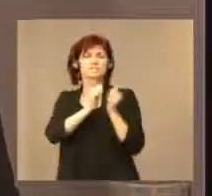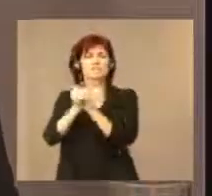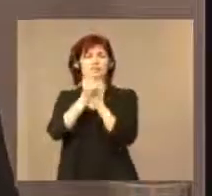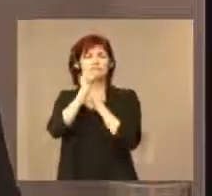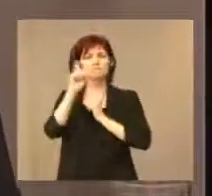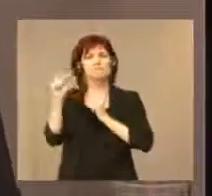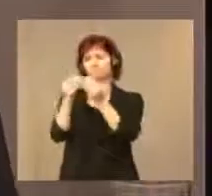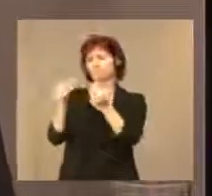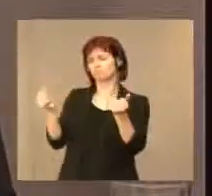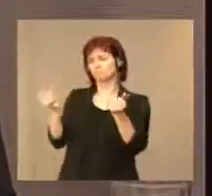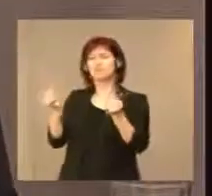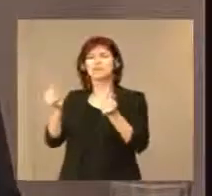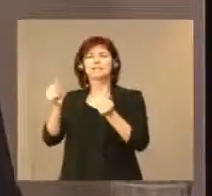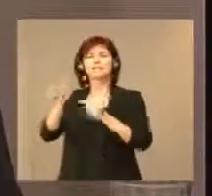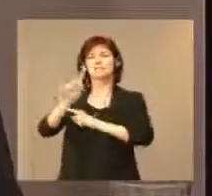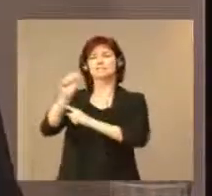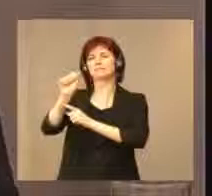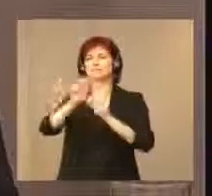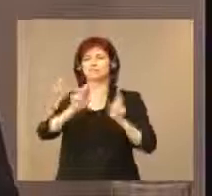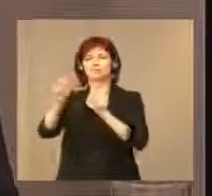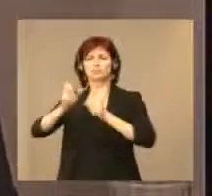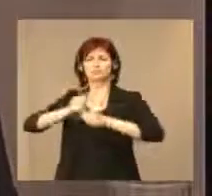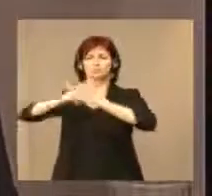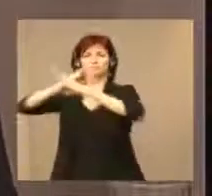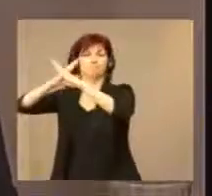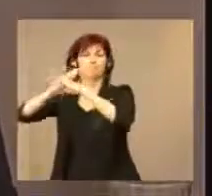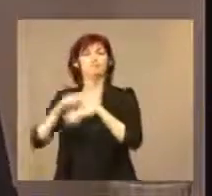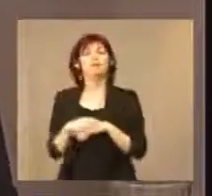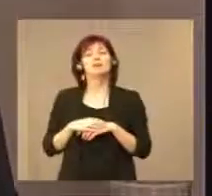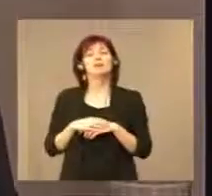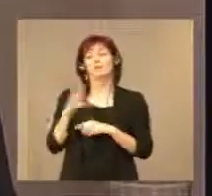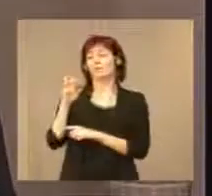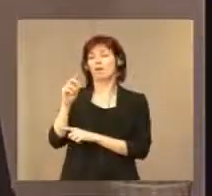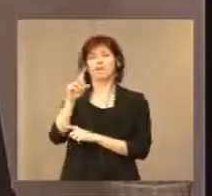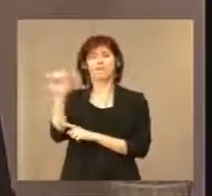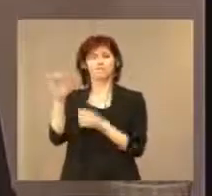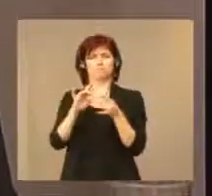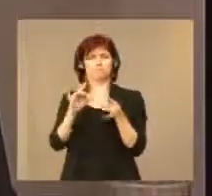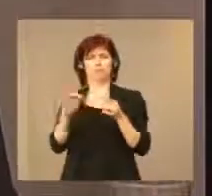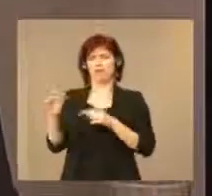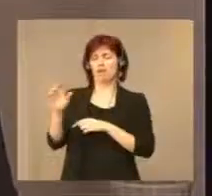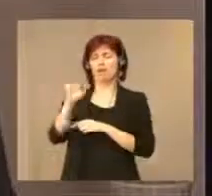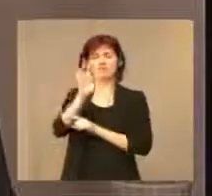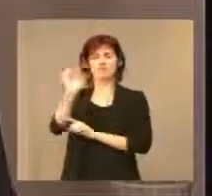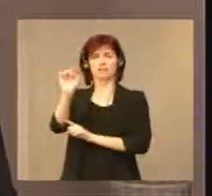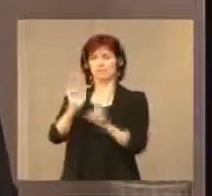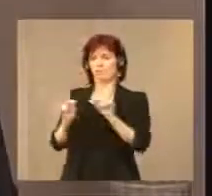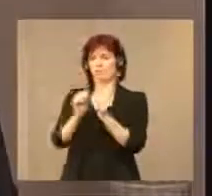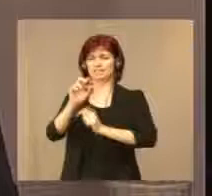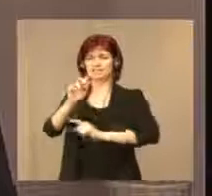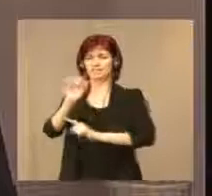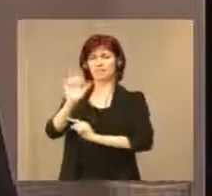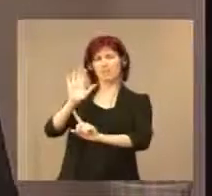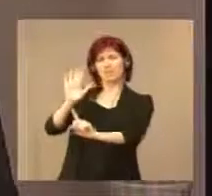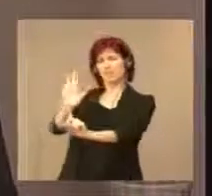so important that, as Wendell said, you know, First Nations people with disabilities understand the issues the best, and